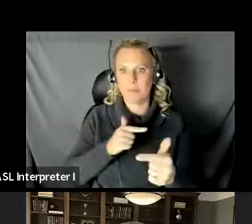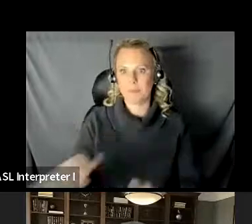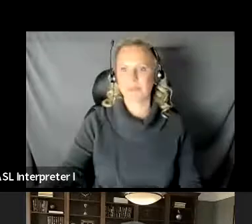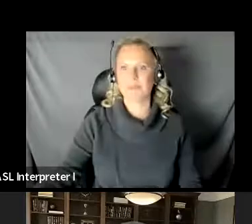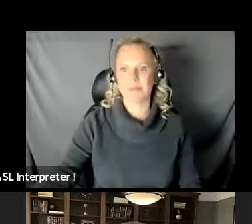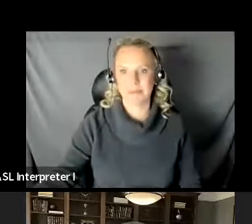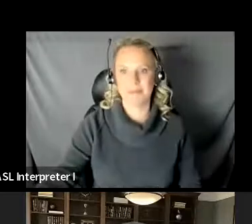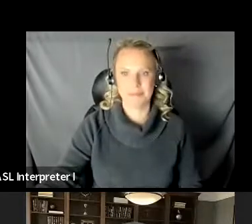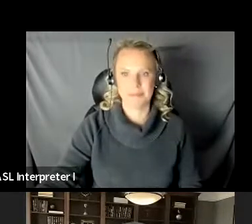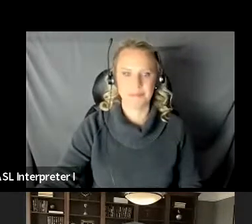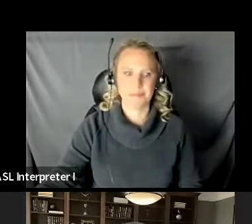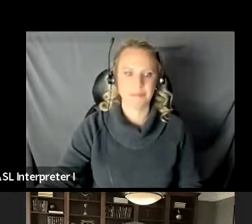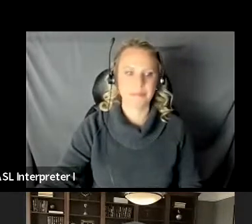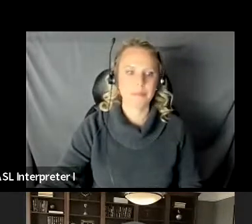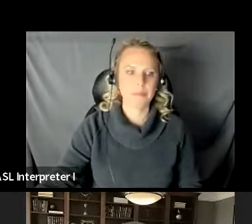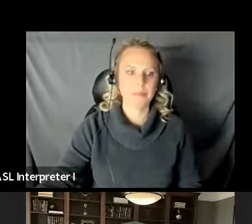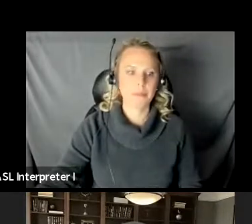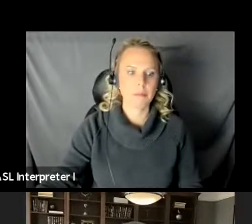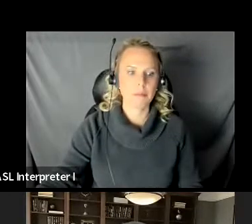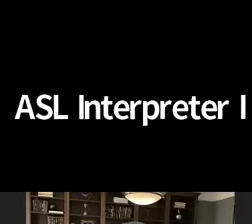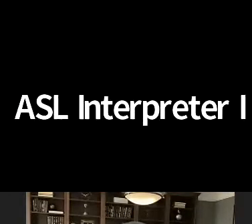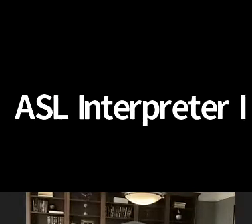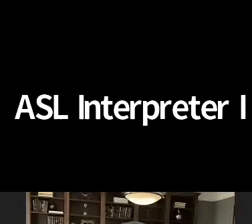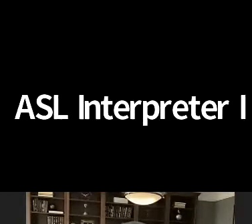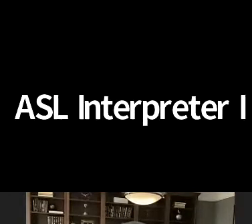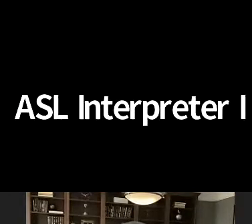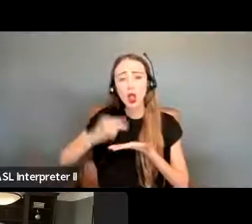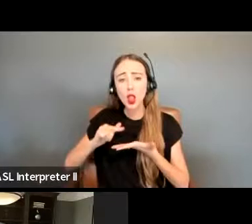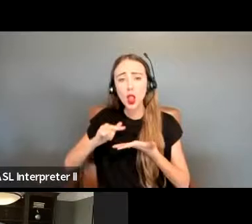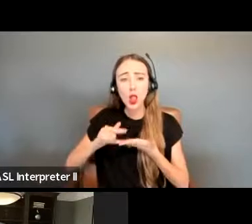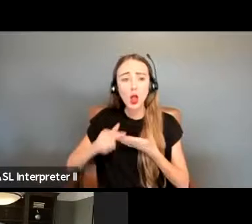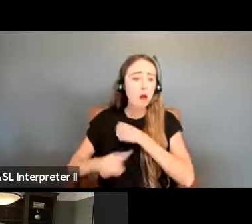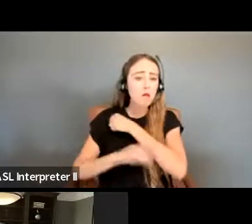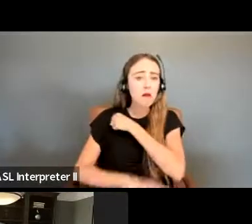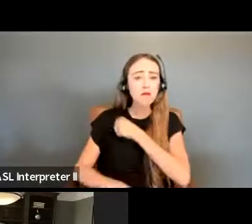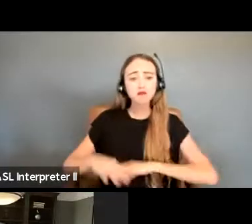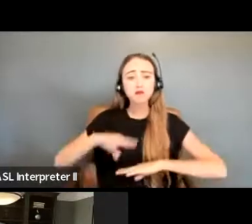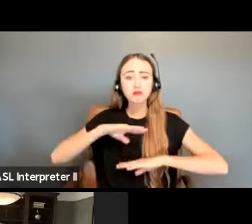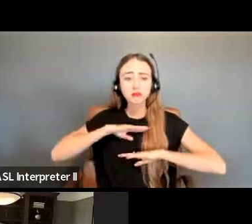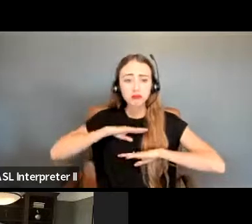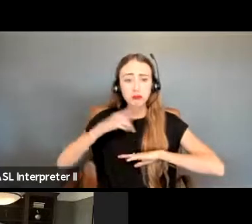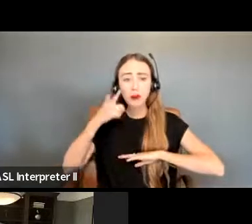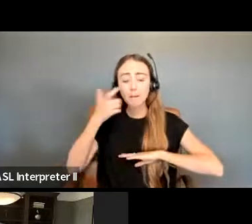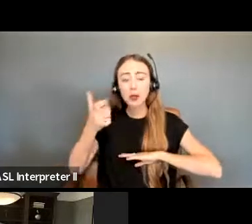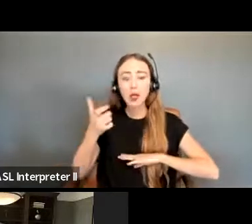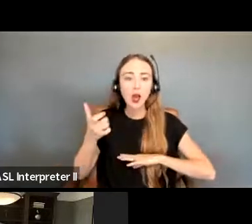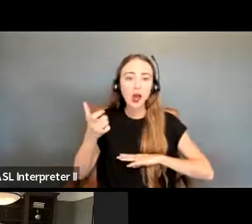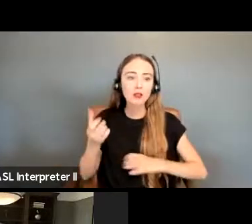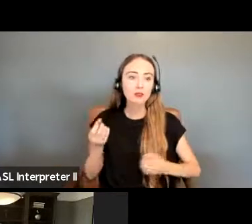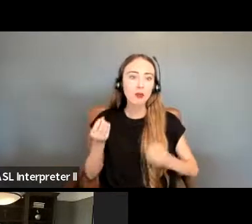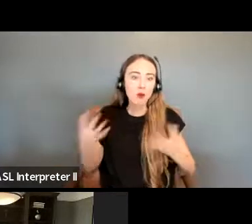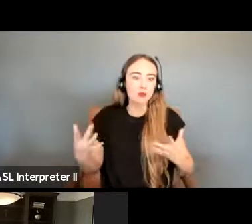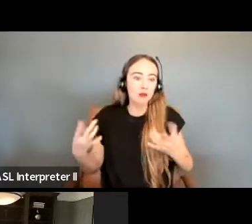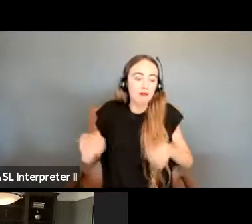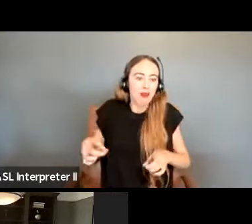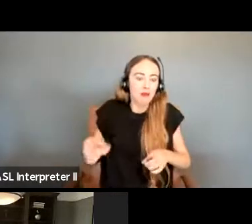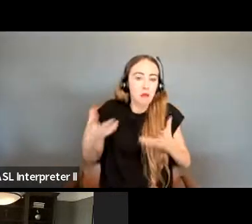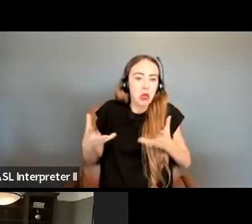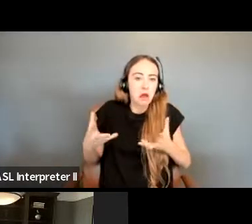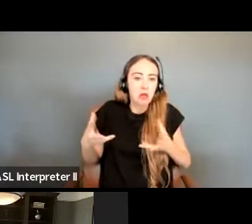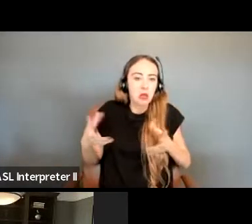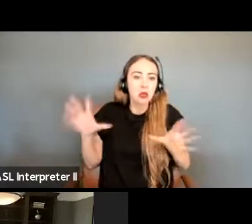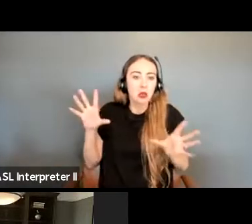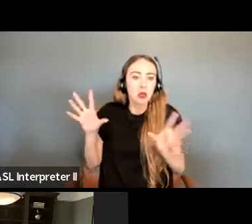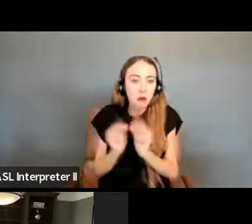Some have suggested that lower penalties are sufficient because multiple offenses may get stacked together. And yes, that